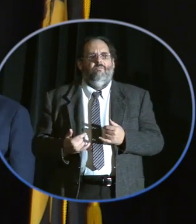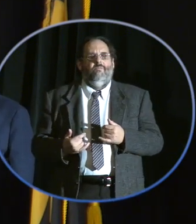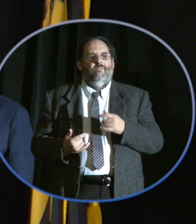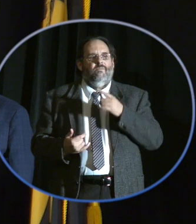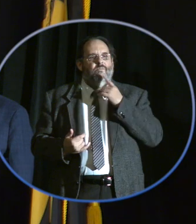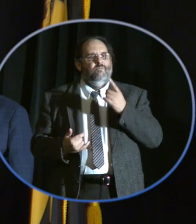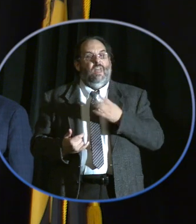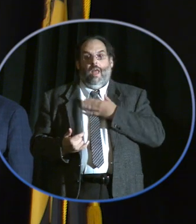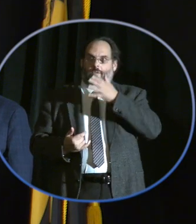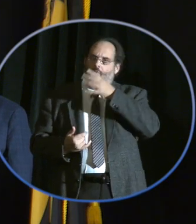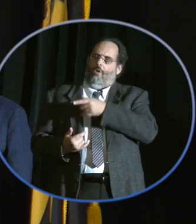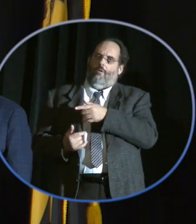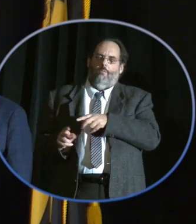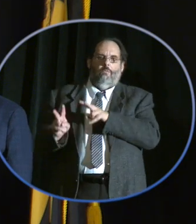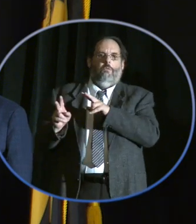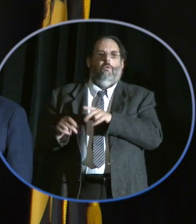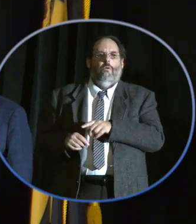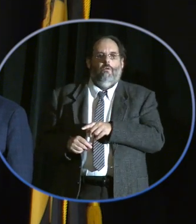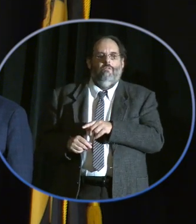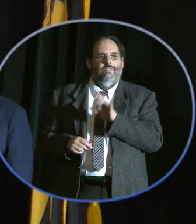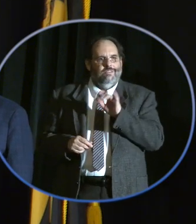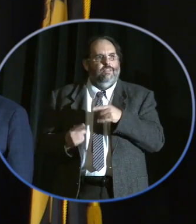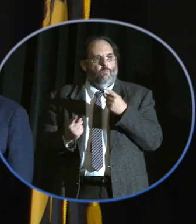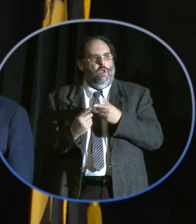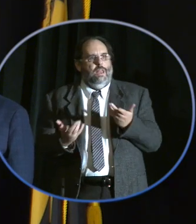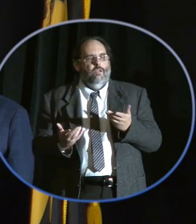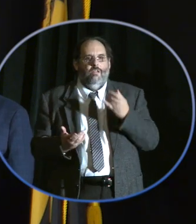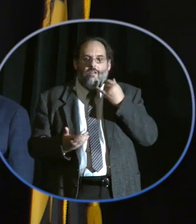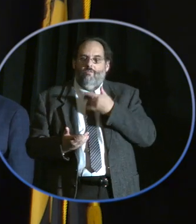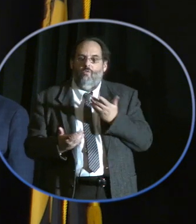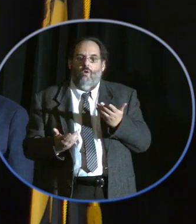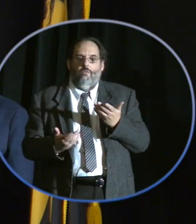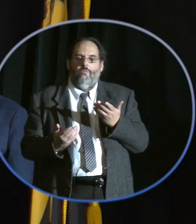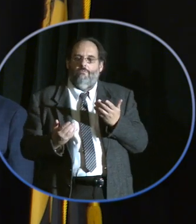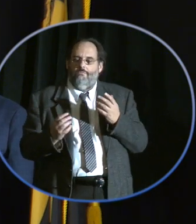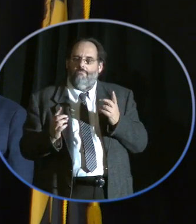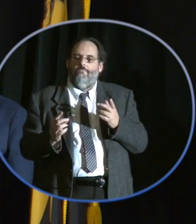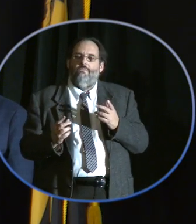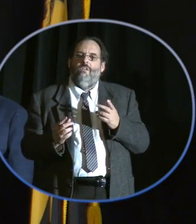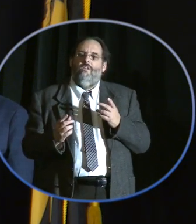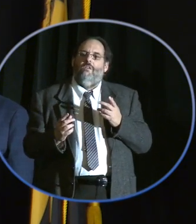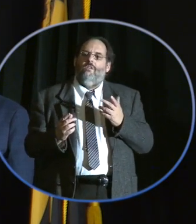real happy for him. Because that's what it's all about for those of us who are educators.